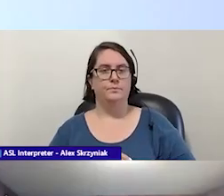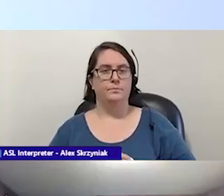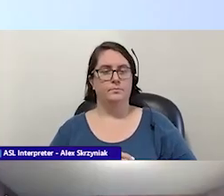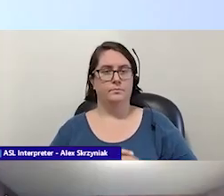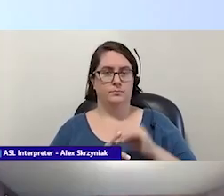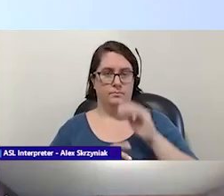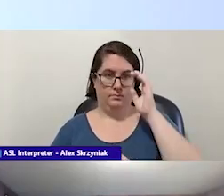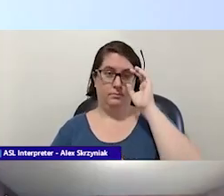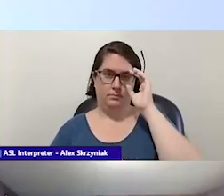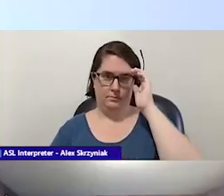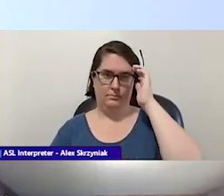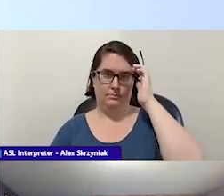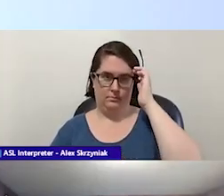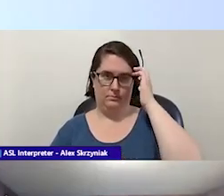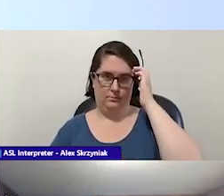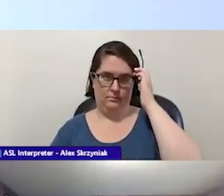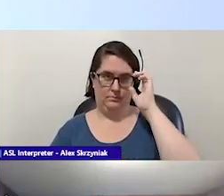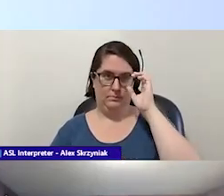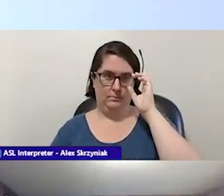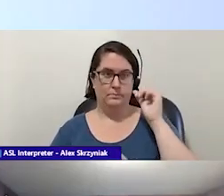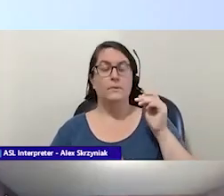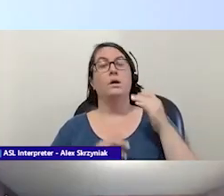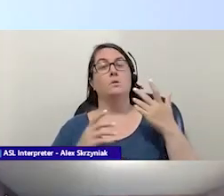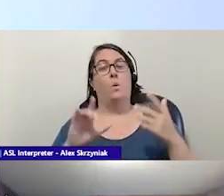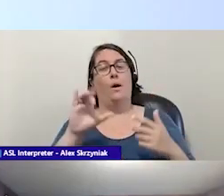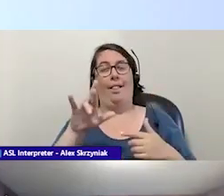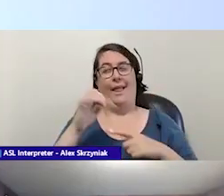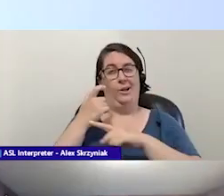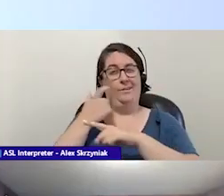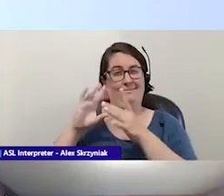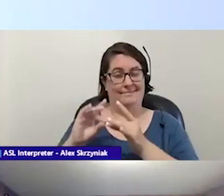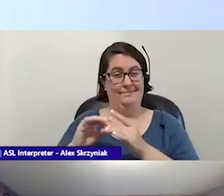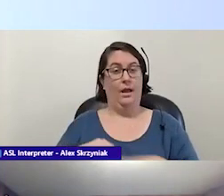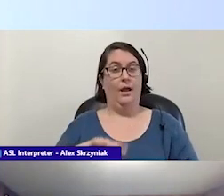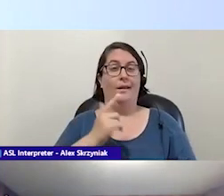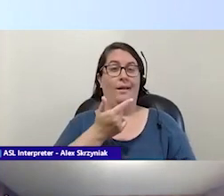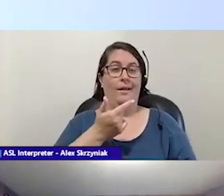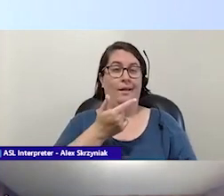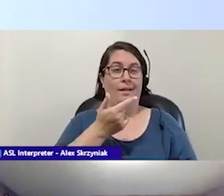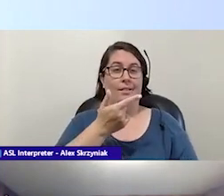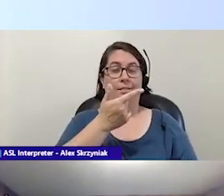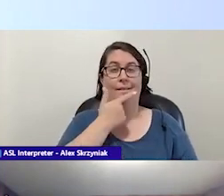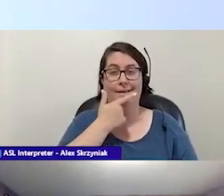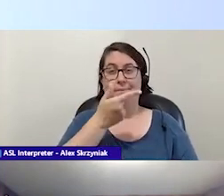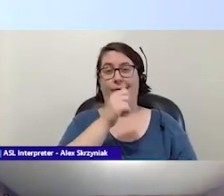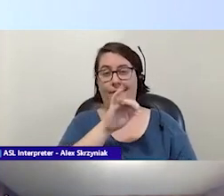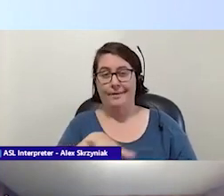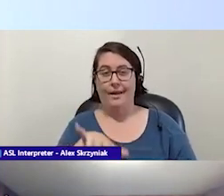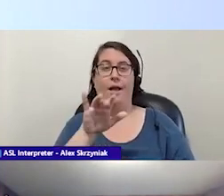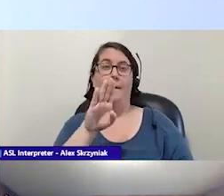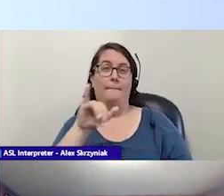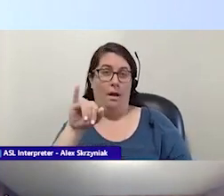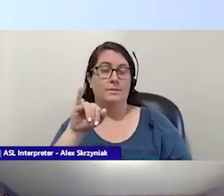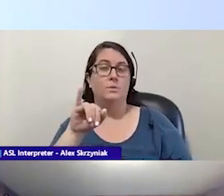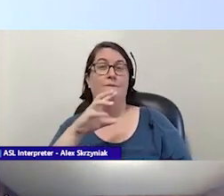So as Claire has said, lesbian, gay, and bisexual older adults have long